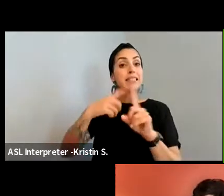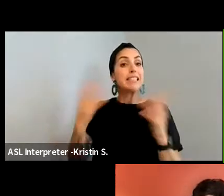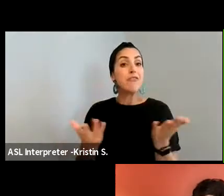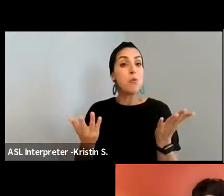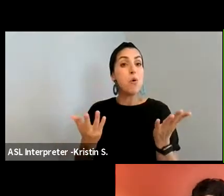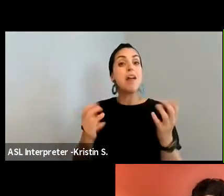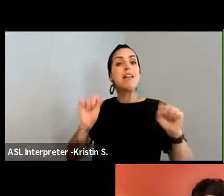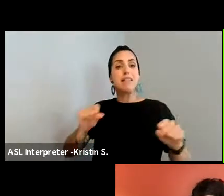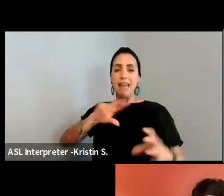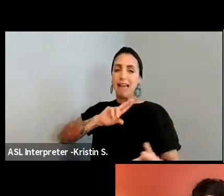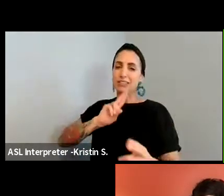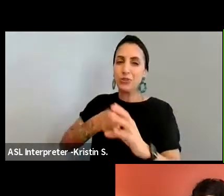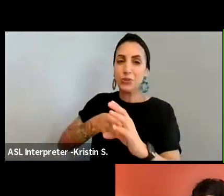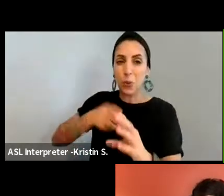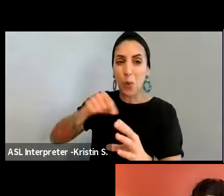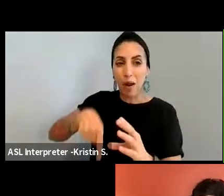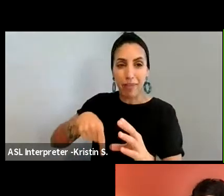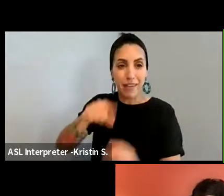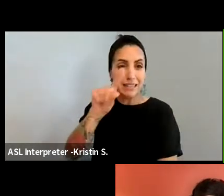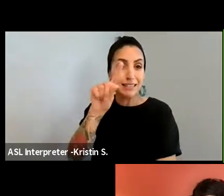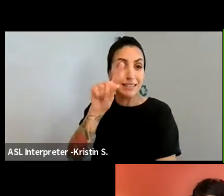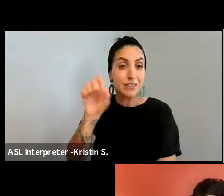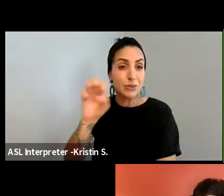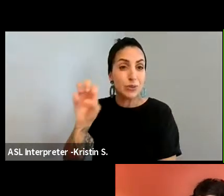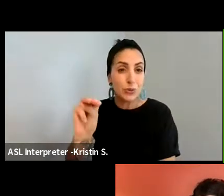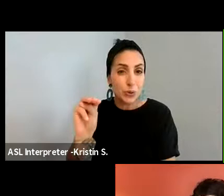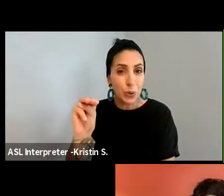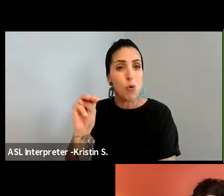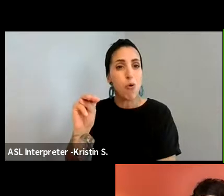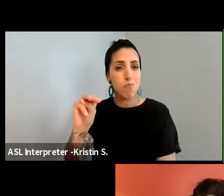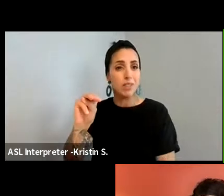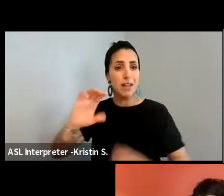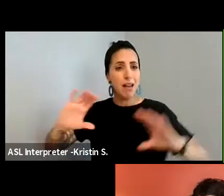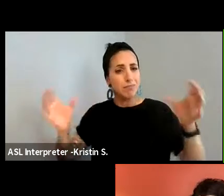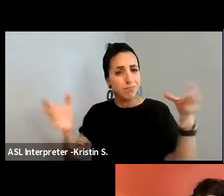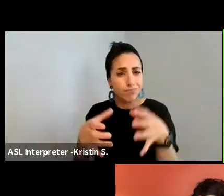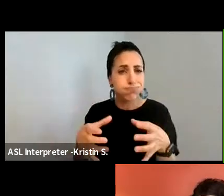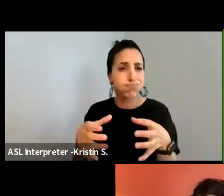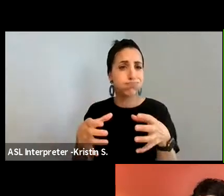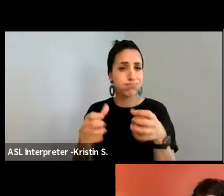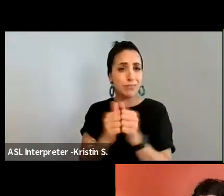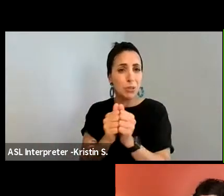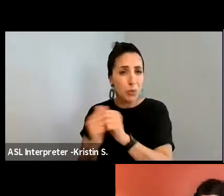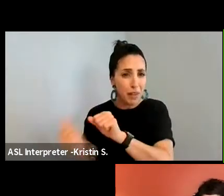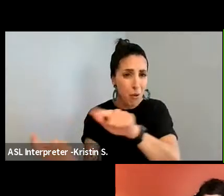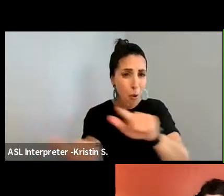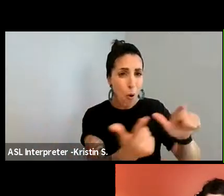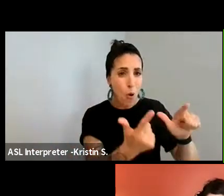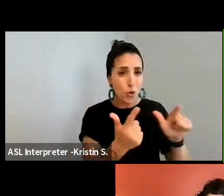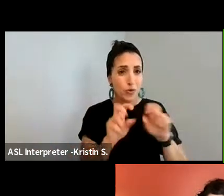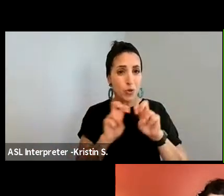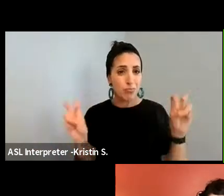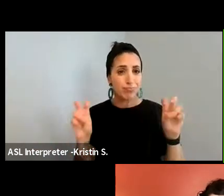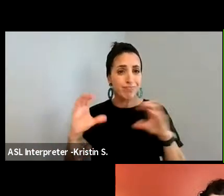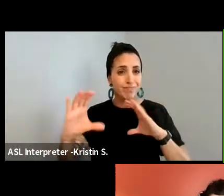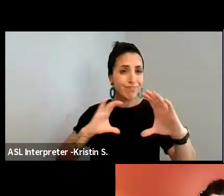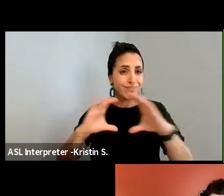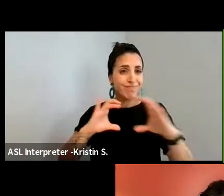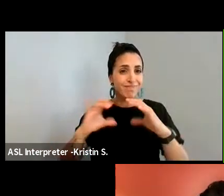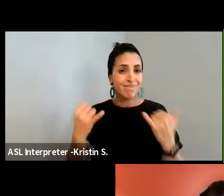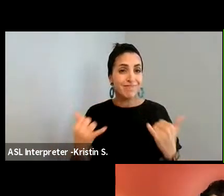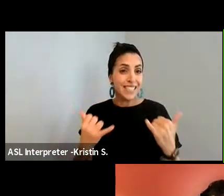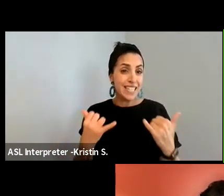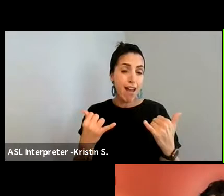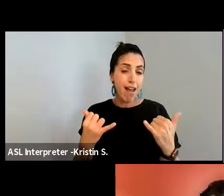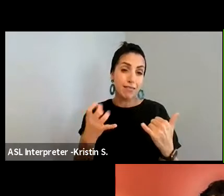which is expense in a hotel. There's probably no way I could be a part of this conversation if it weren't for